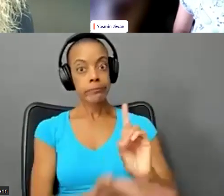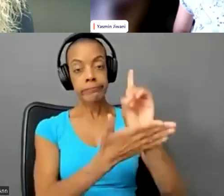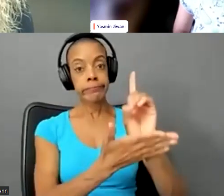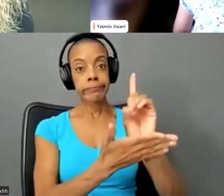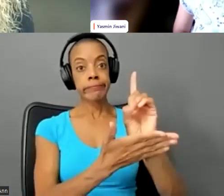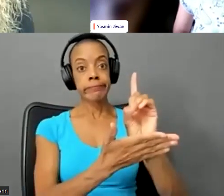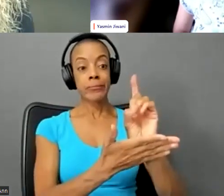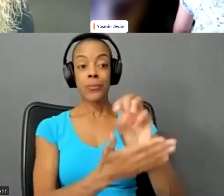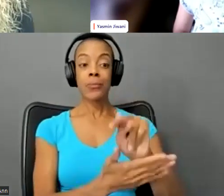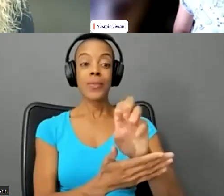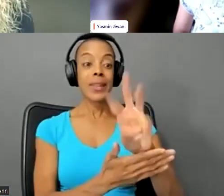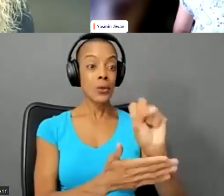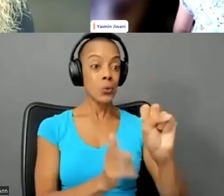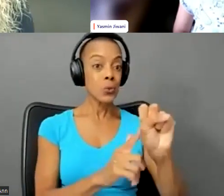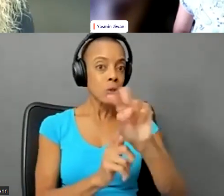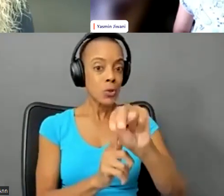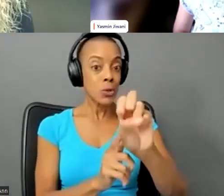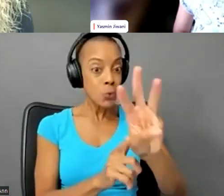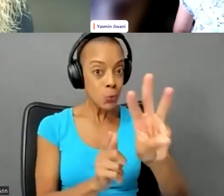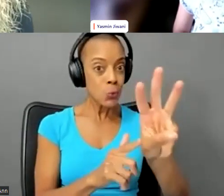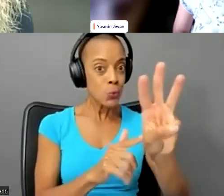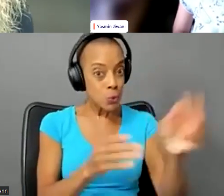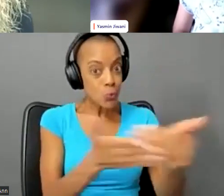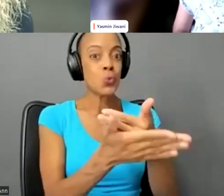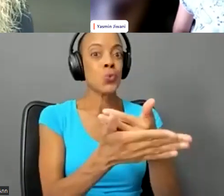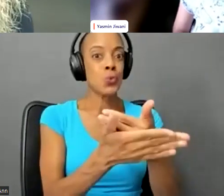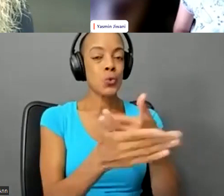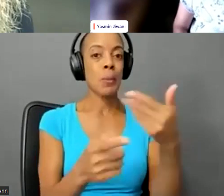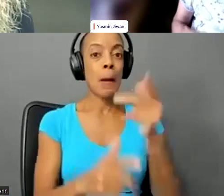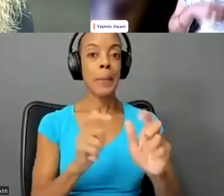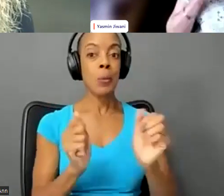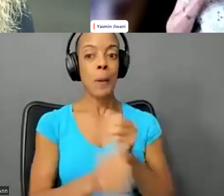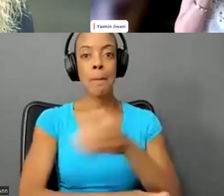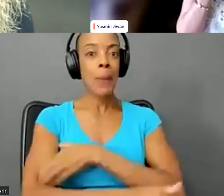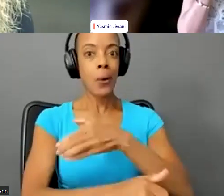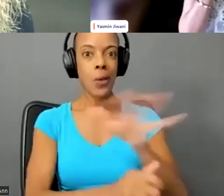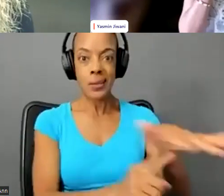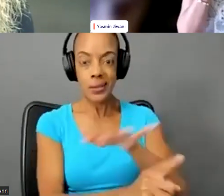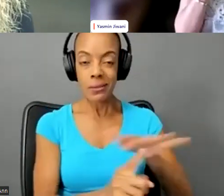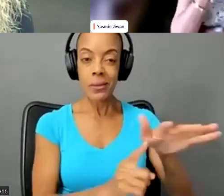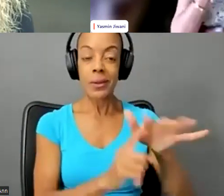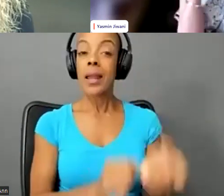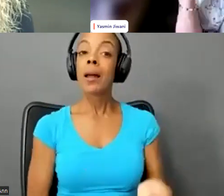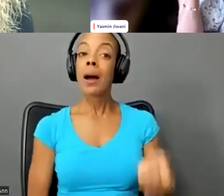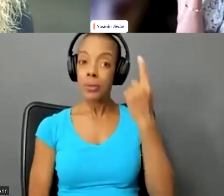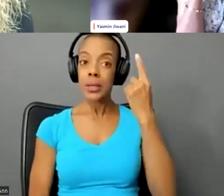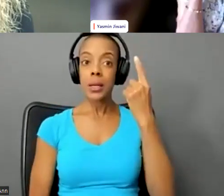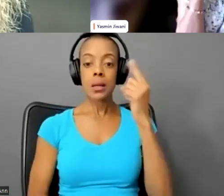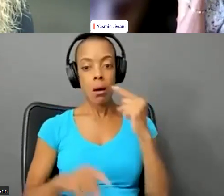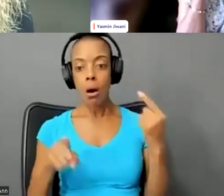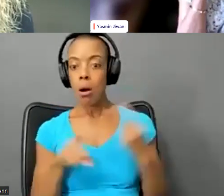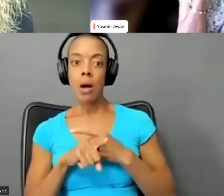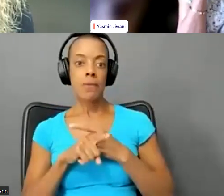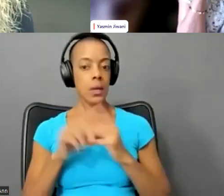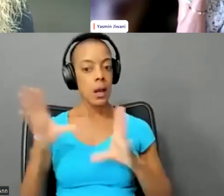new, and it's about people with power. And understanding that conflict and controversy are part of the